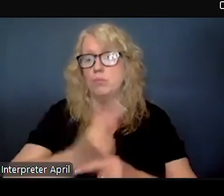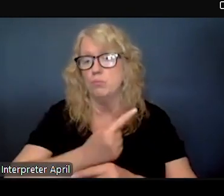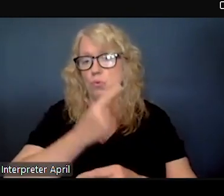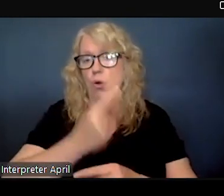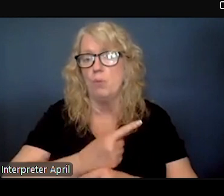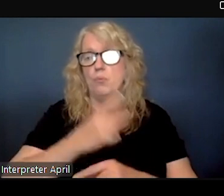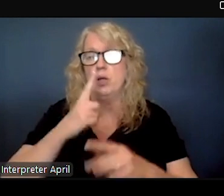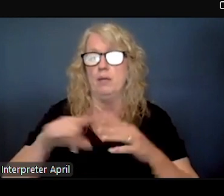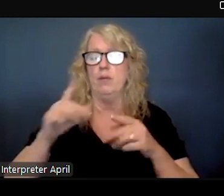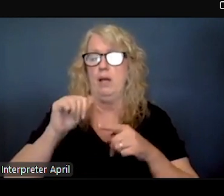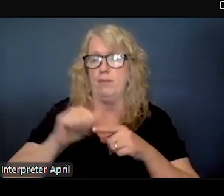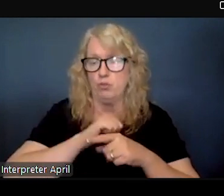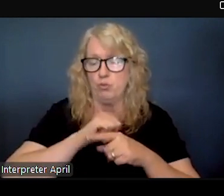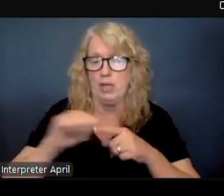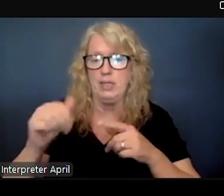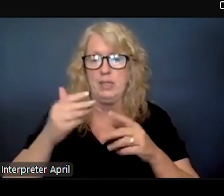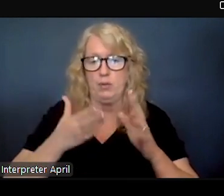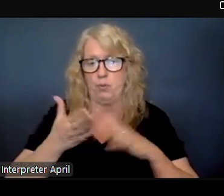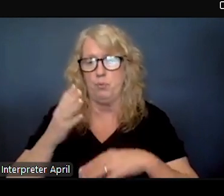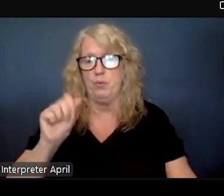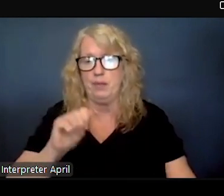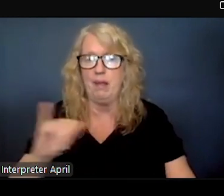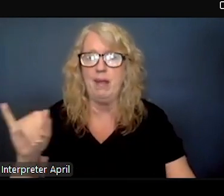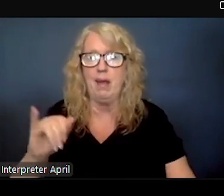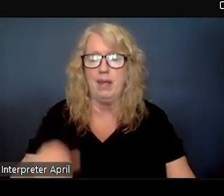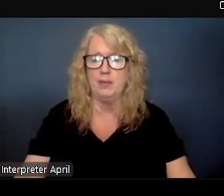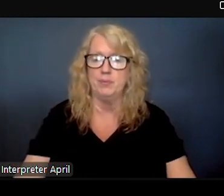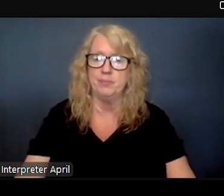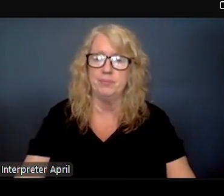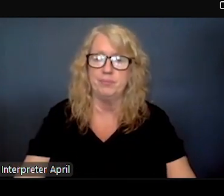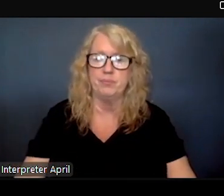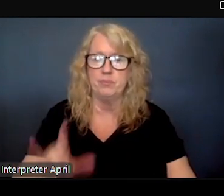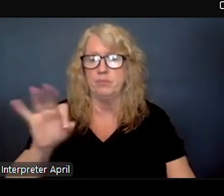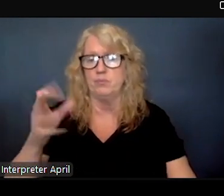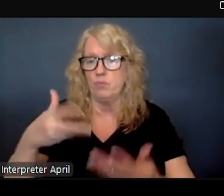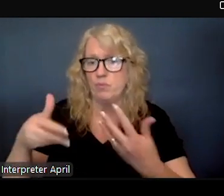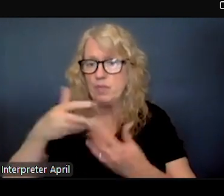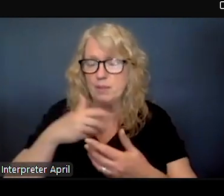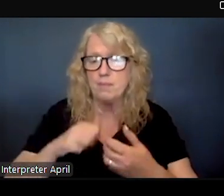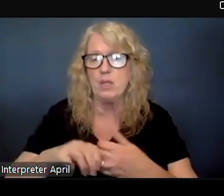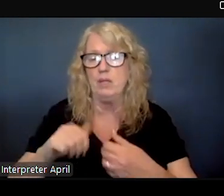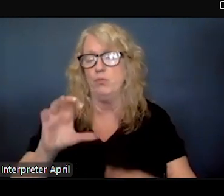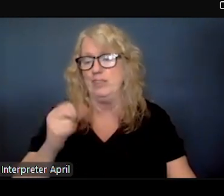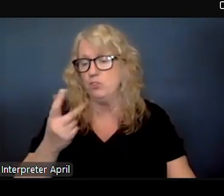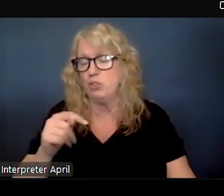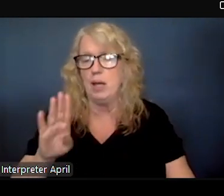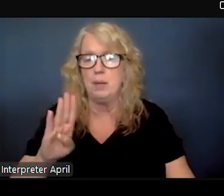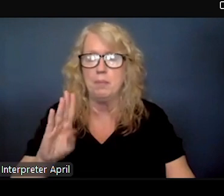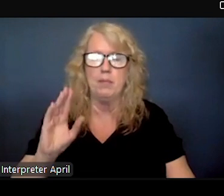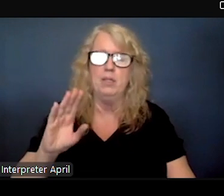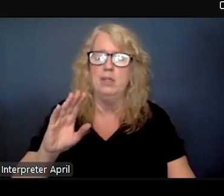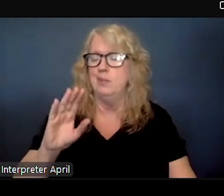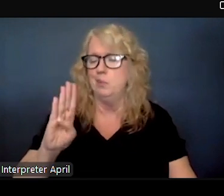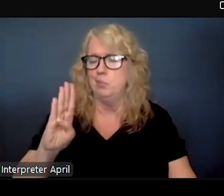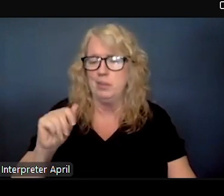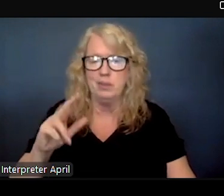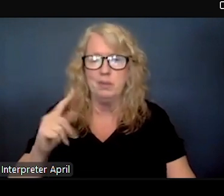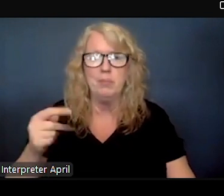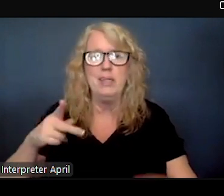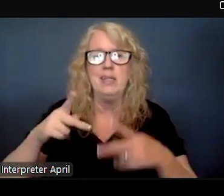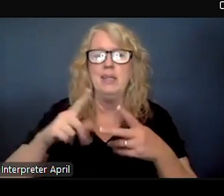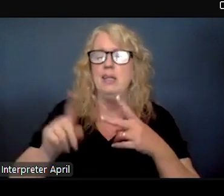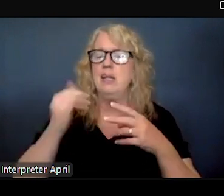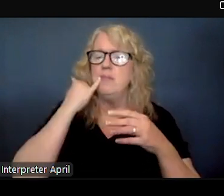its training data. So it's if you've interacted with ChatGPT or you've interacted with other generative